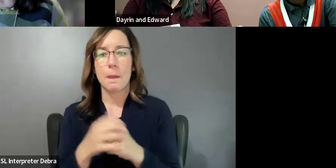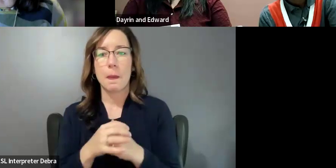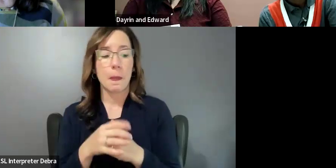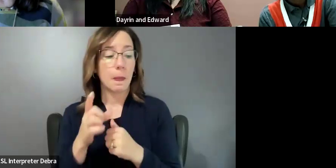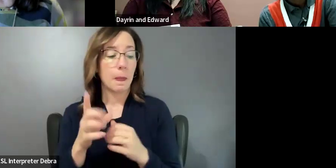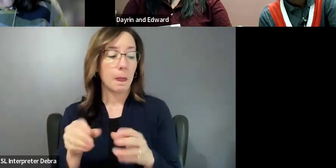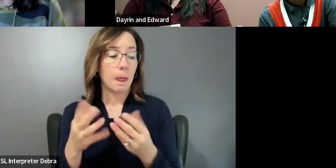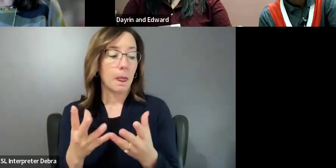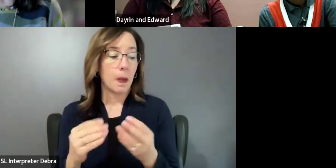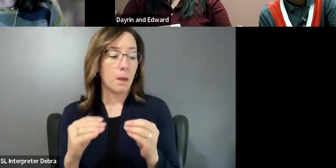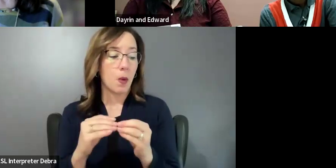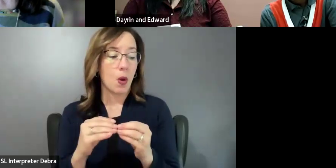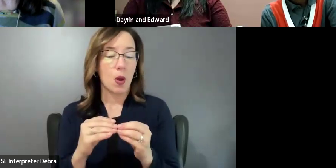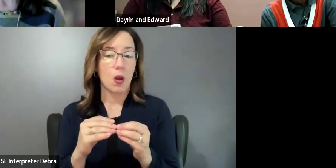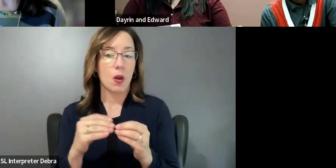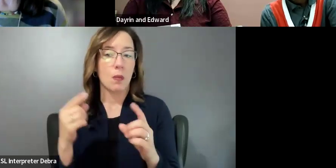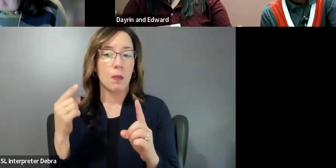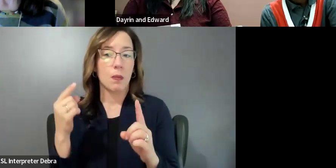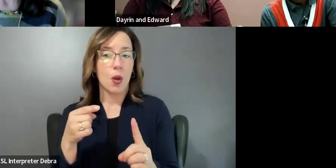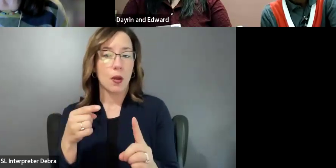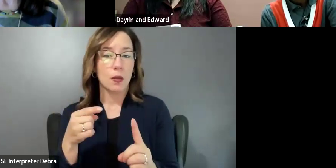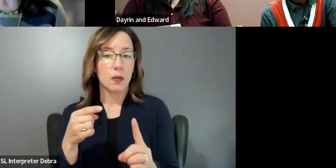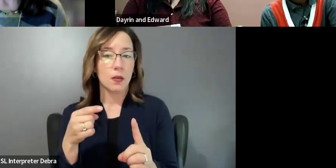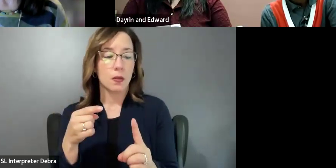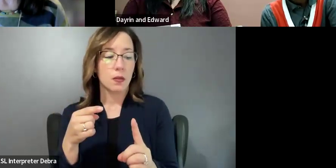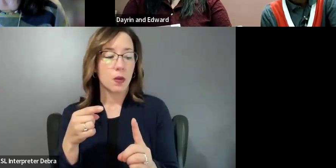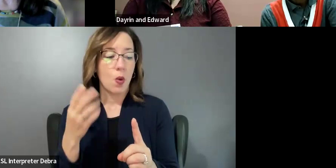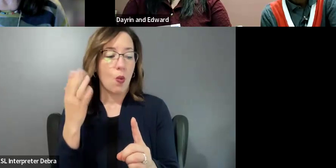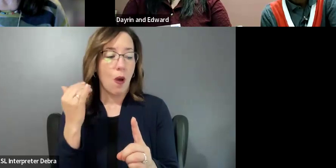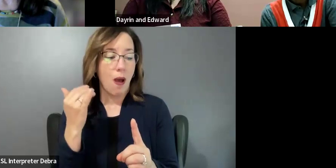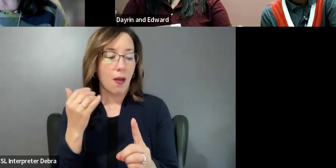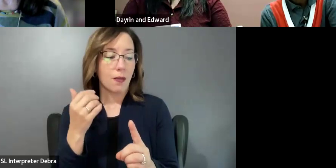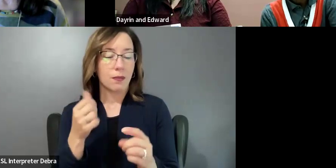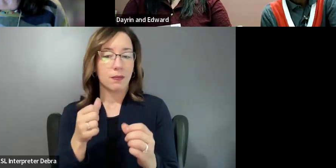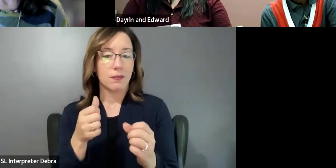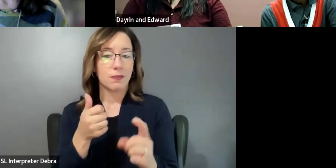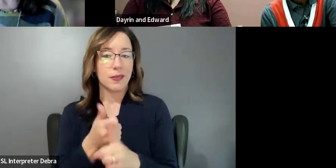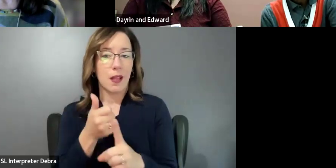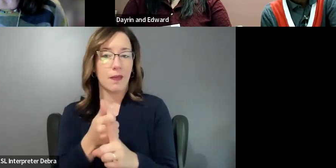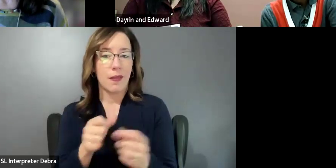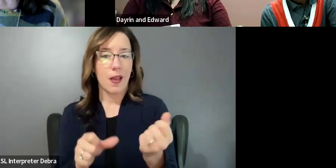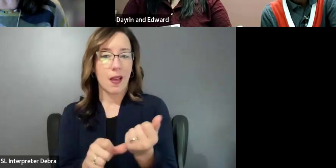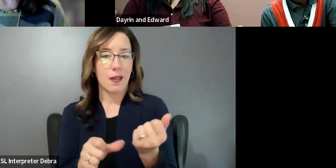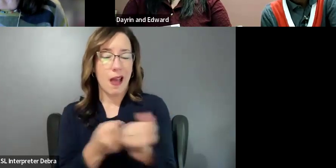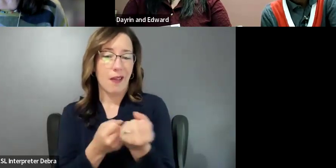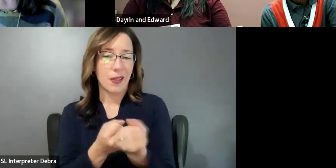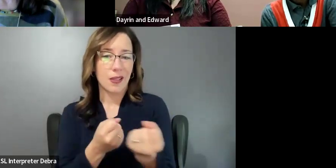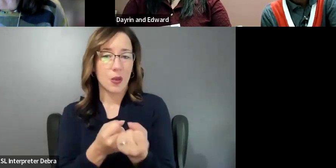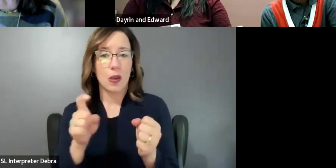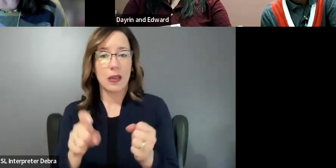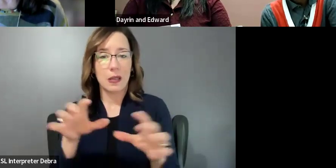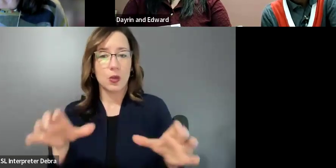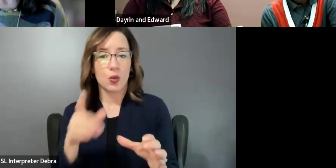more points of why we want to have the self-advocacy and what they can do, what you need to do for yourself.